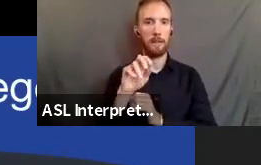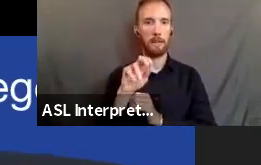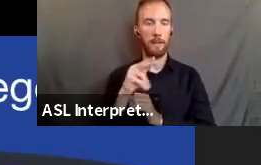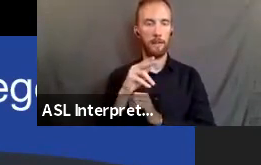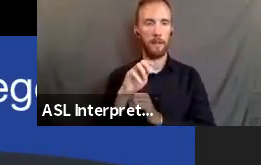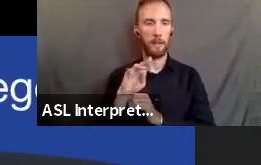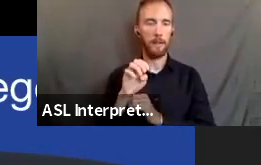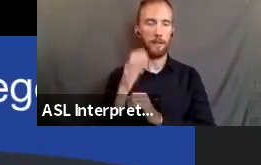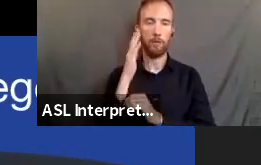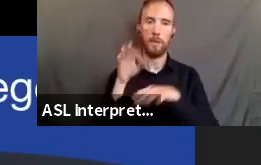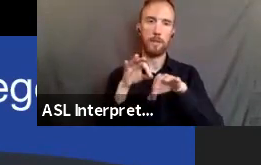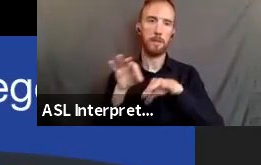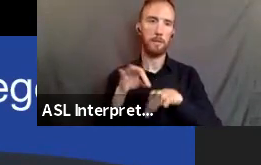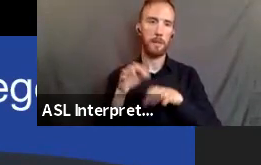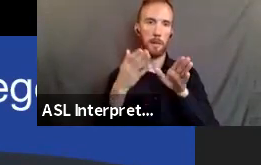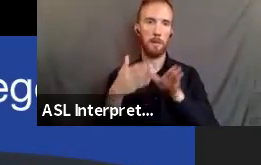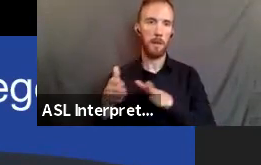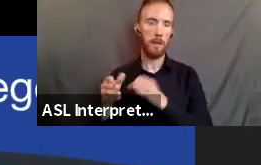greater